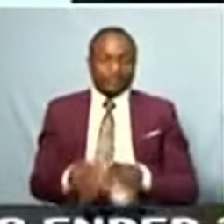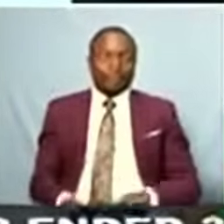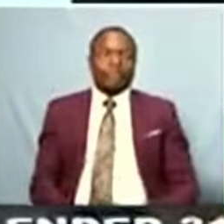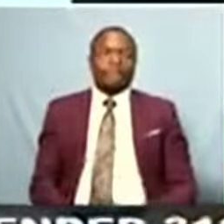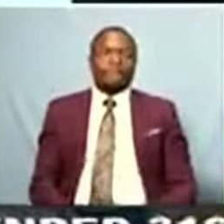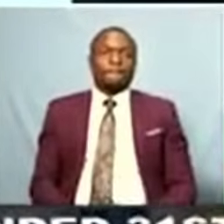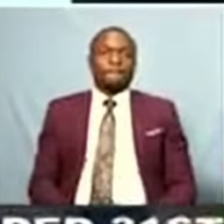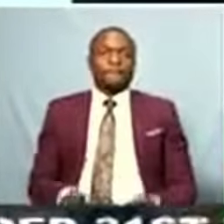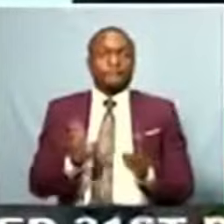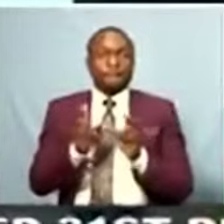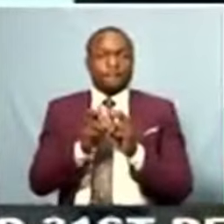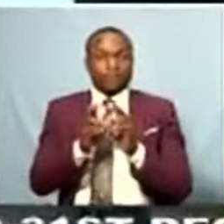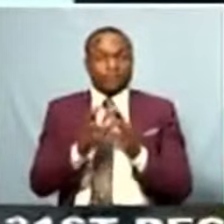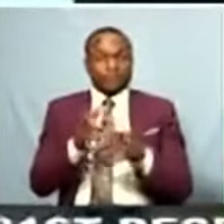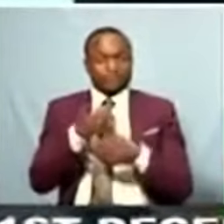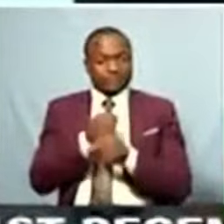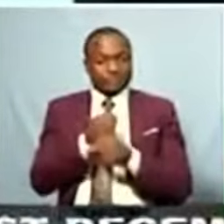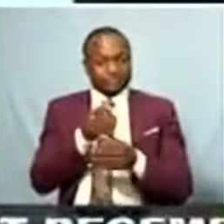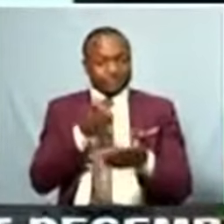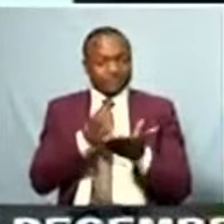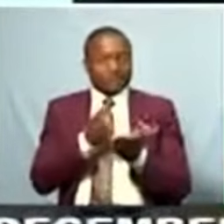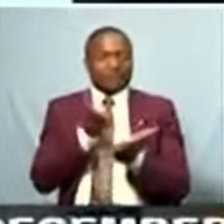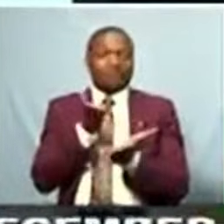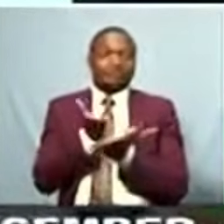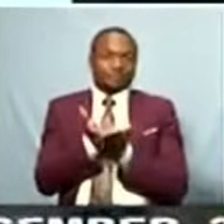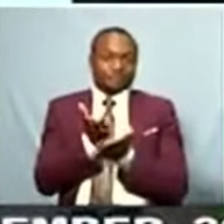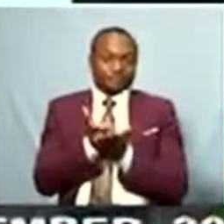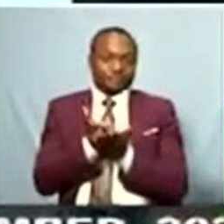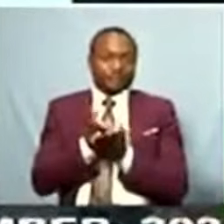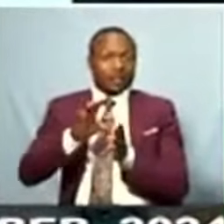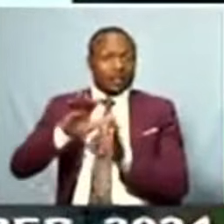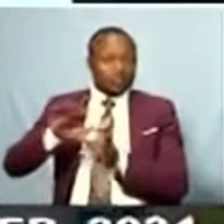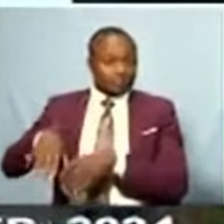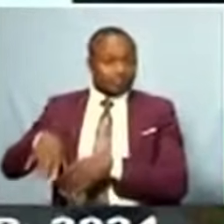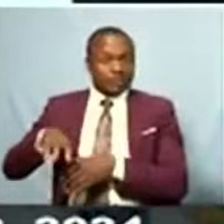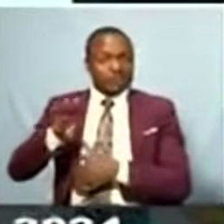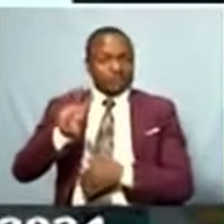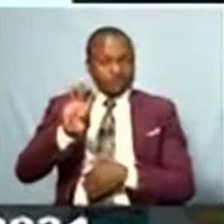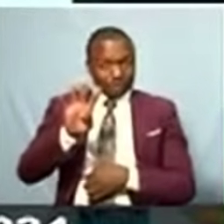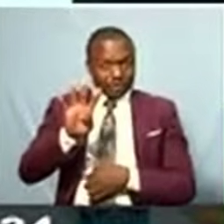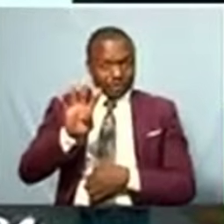the contractor came up with this claim, they left out 4